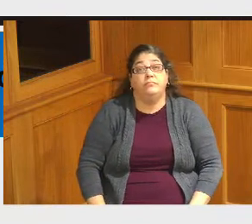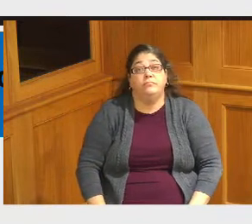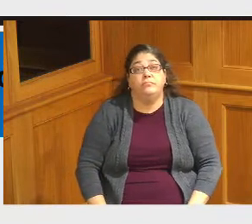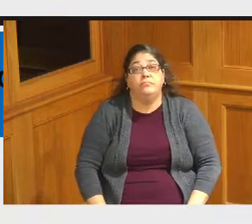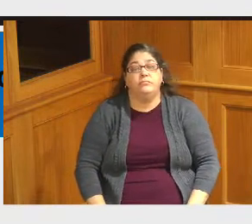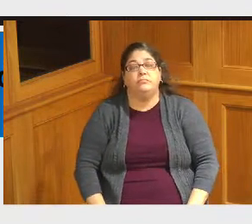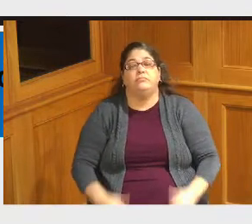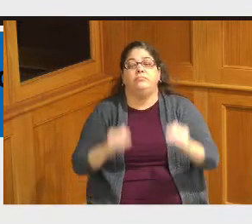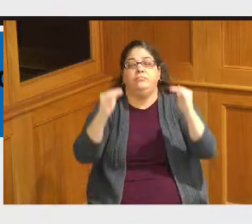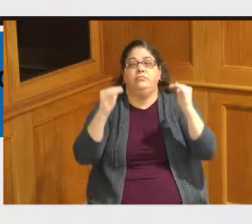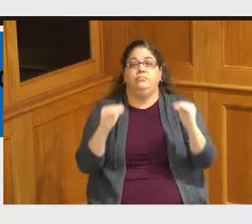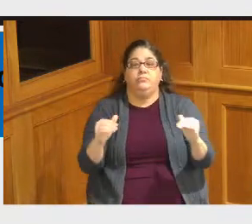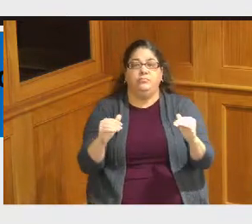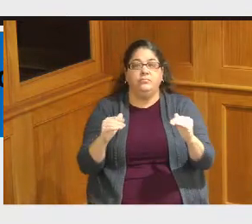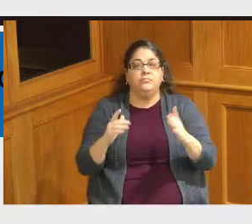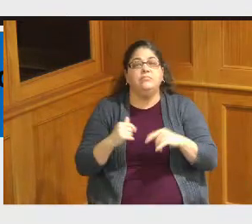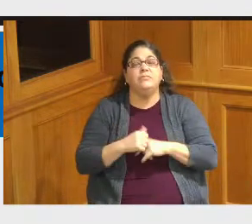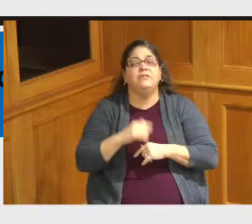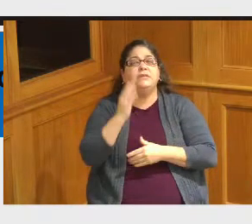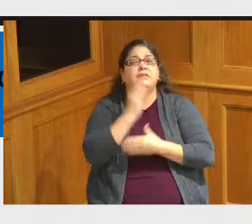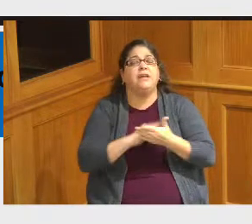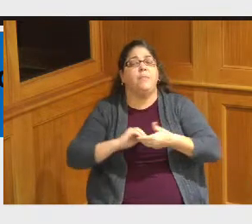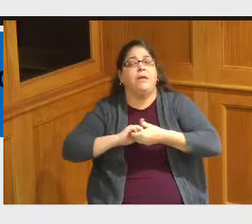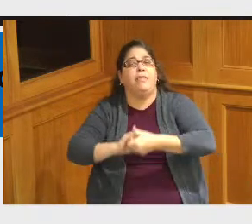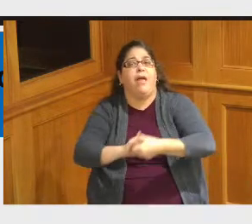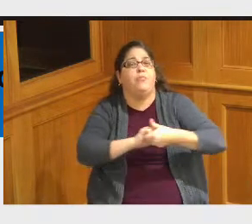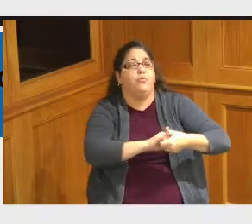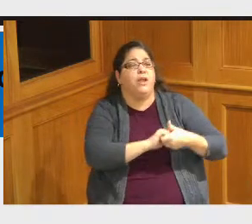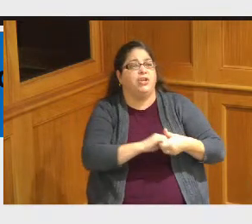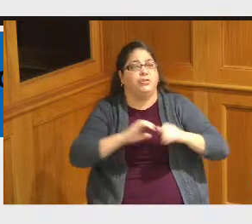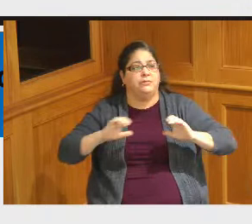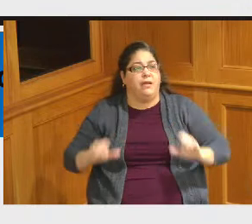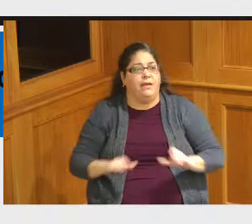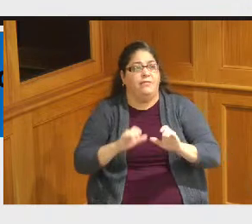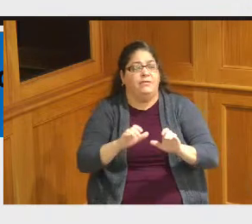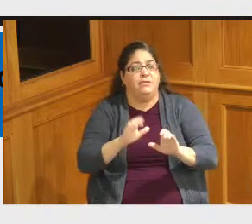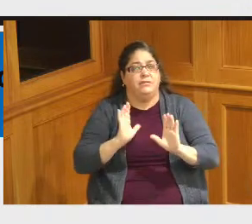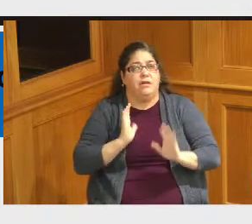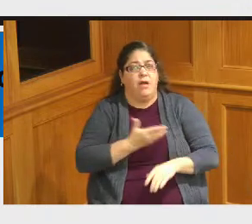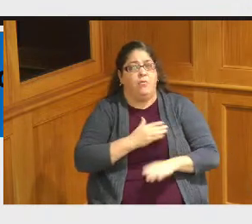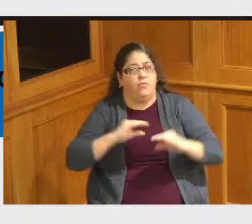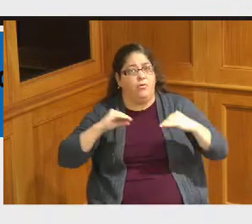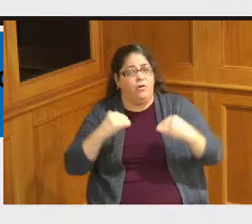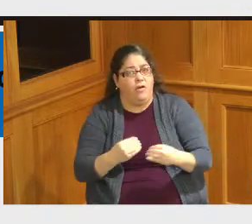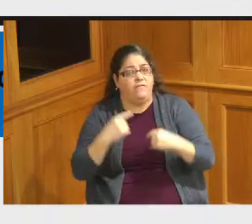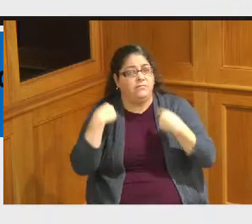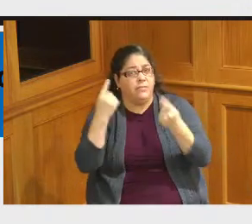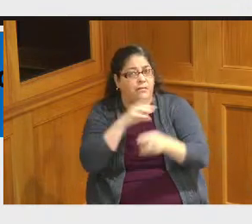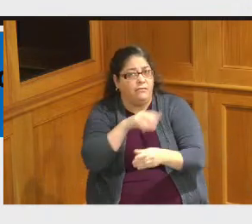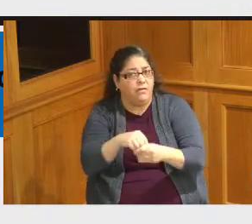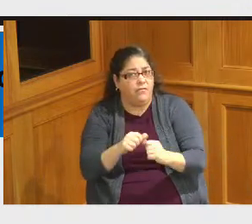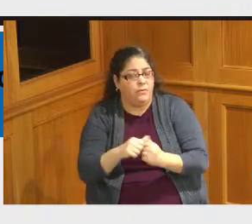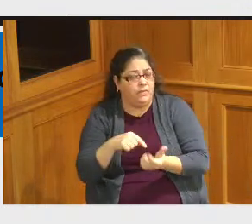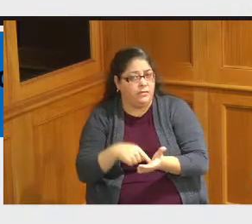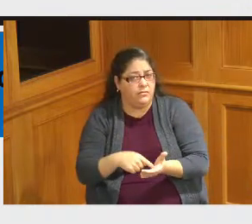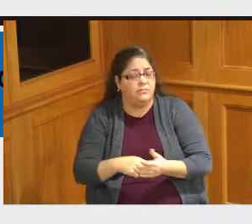And then here's some of the collaboration or activities that our office has been involved with.